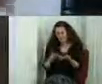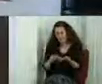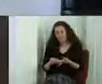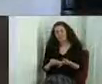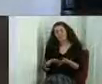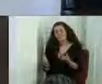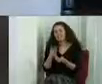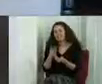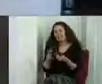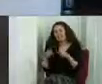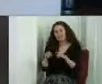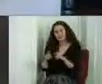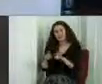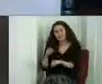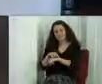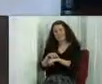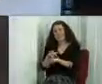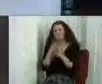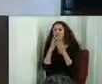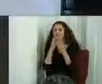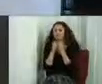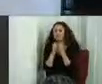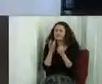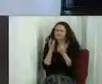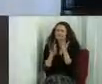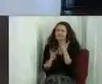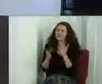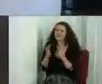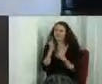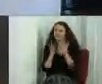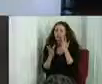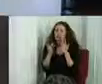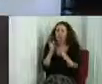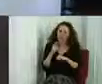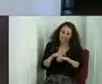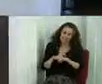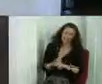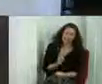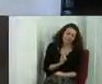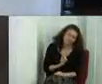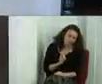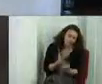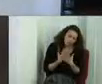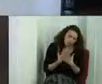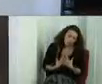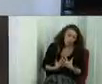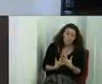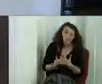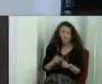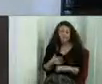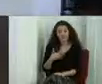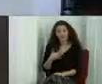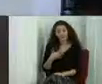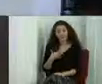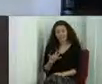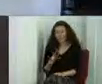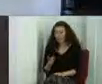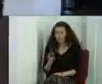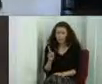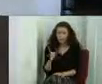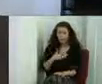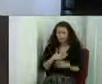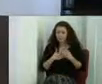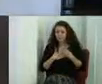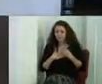But even in those times of desperation, even in those times of loneliness, even in those times of feeling that where is